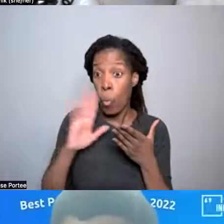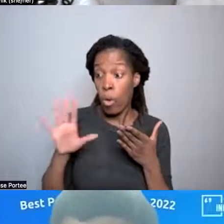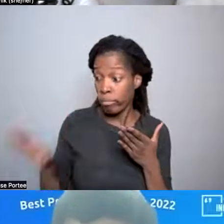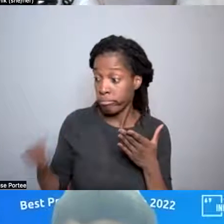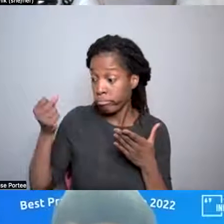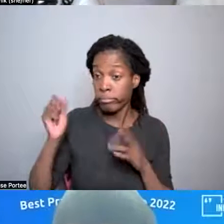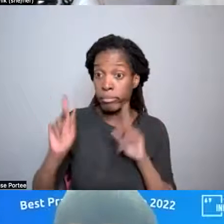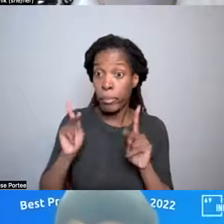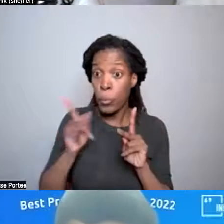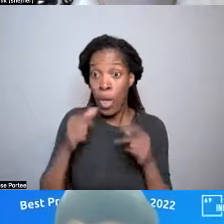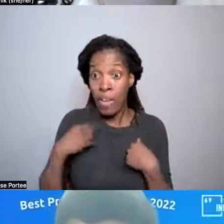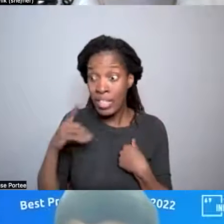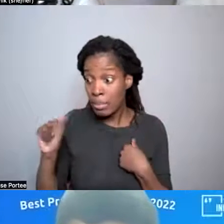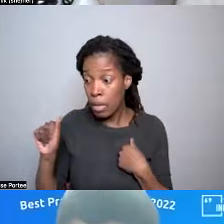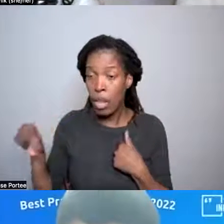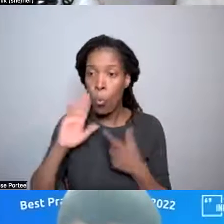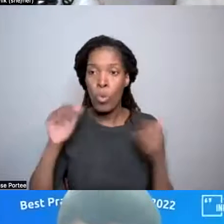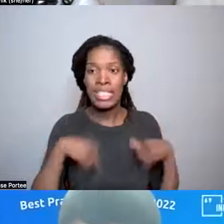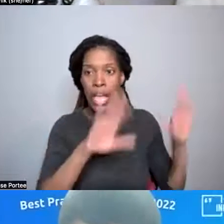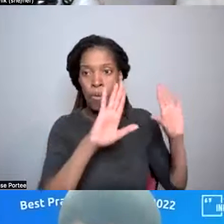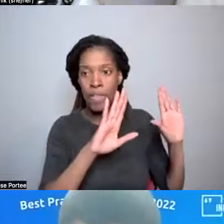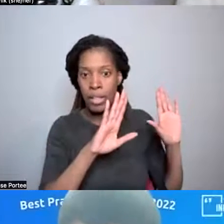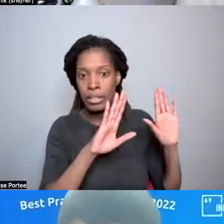there is drought, there is no rain.